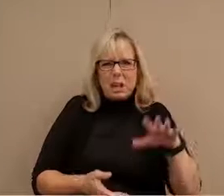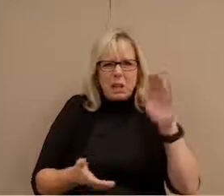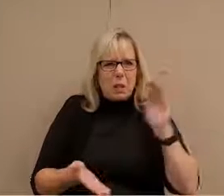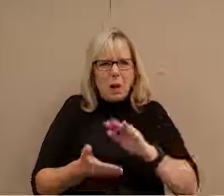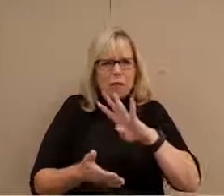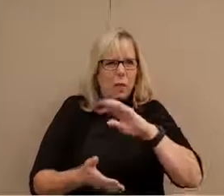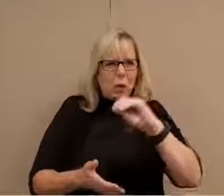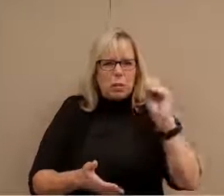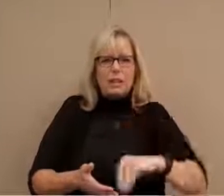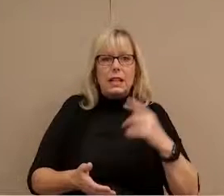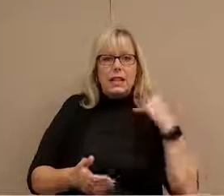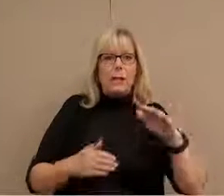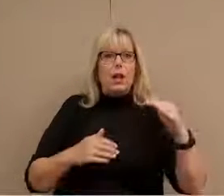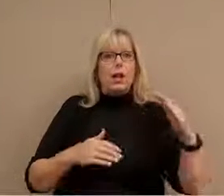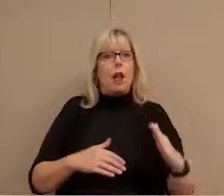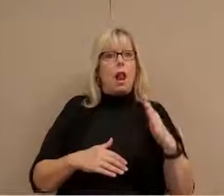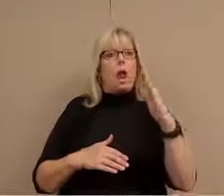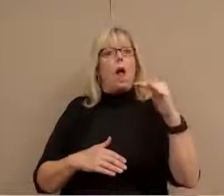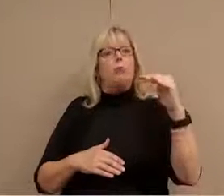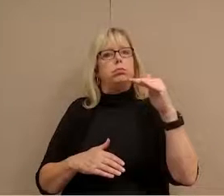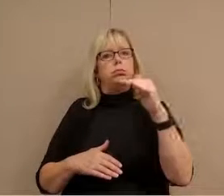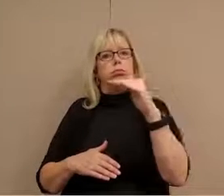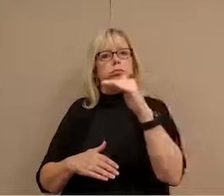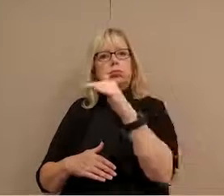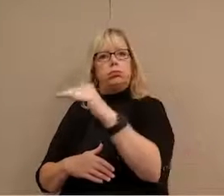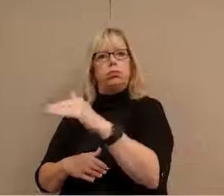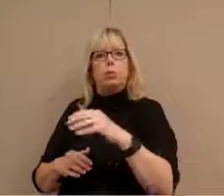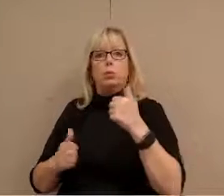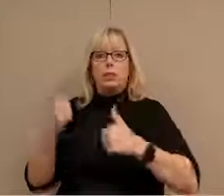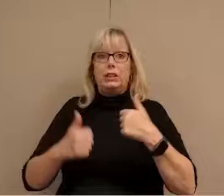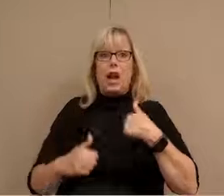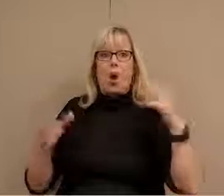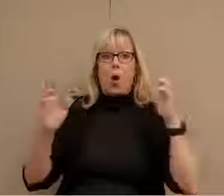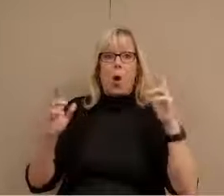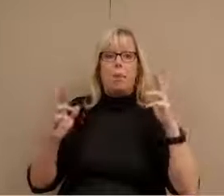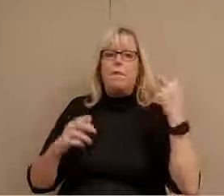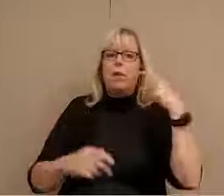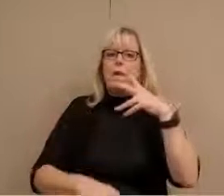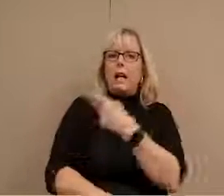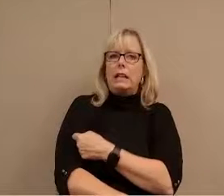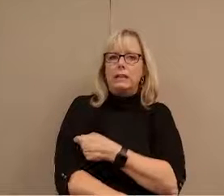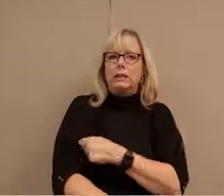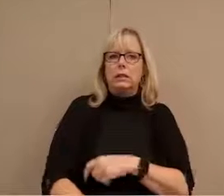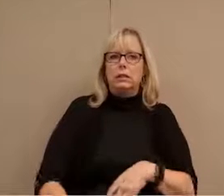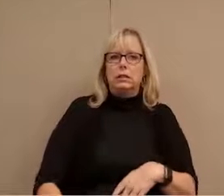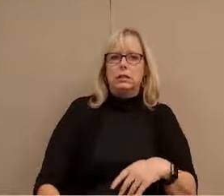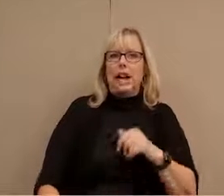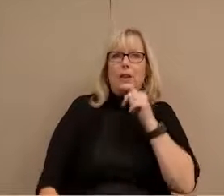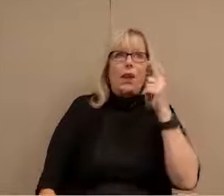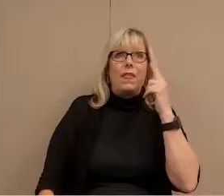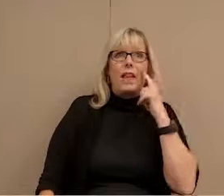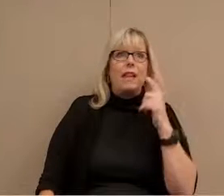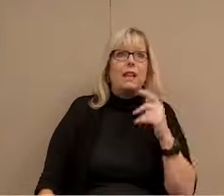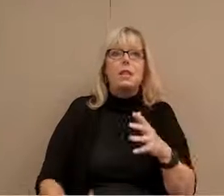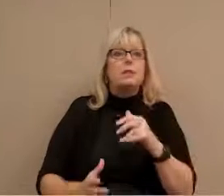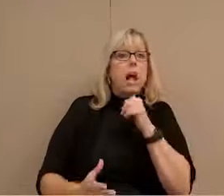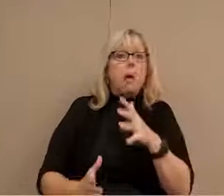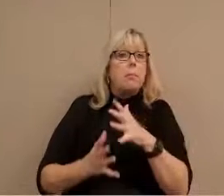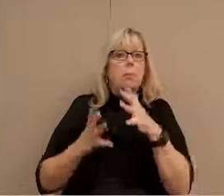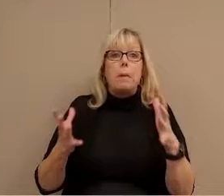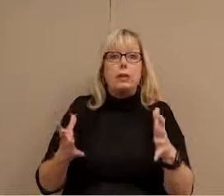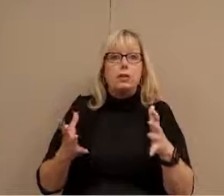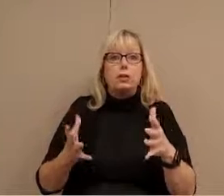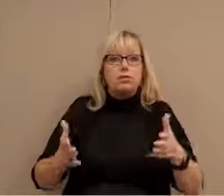if we've plateaued, okay, which I hope not, but if we have, because I don't think there's much appetite out there